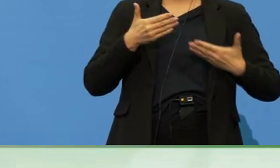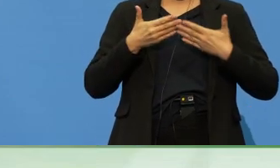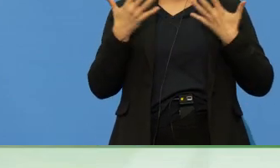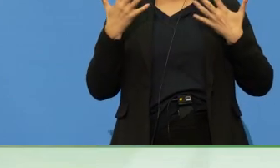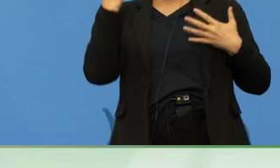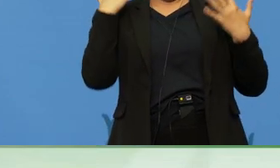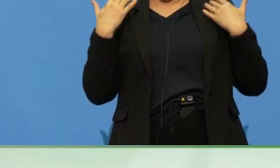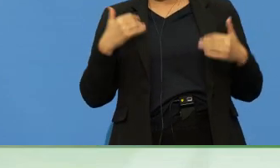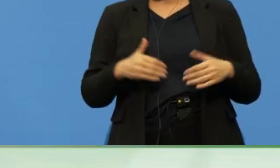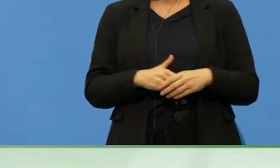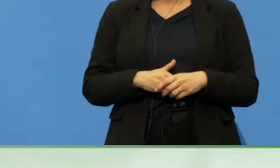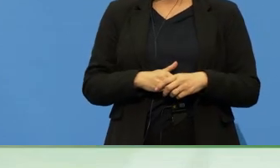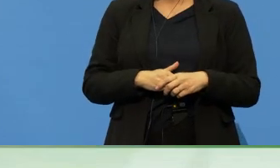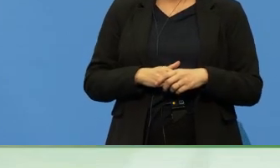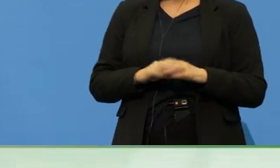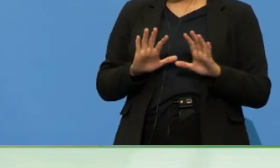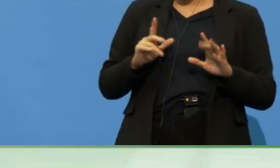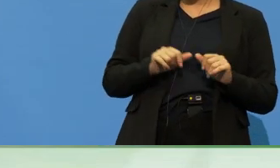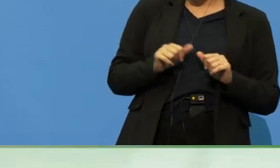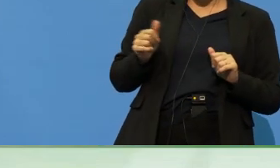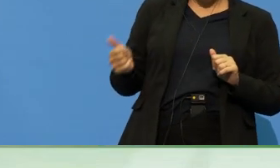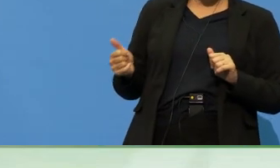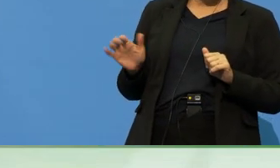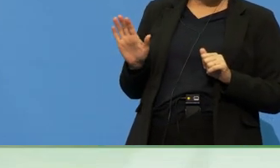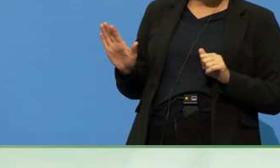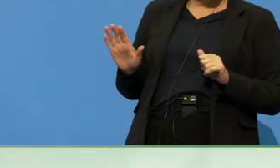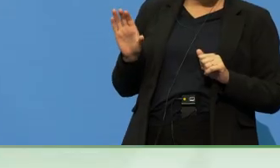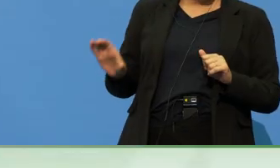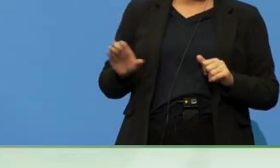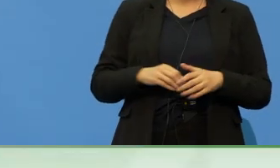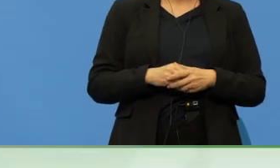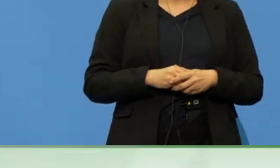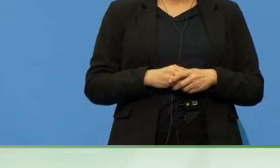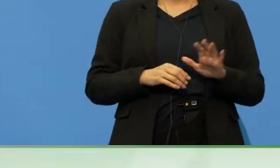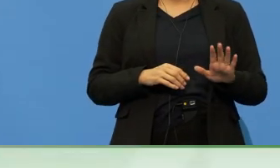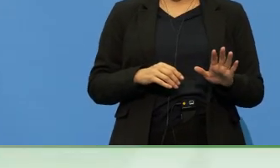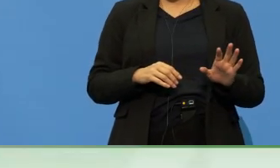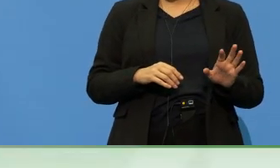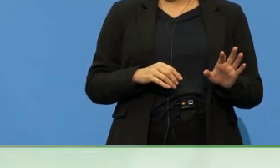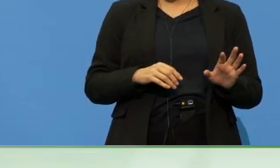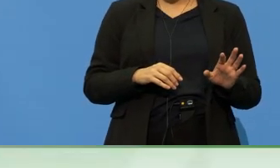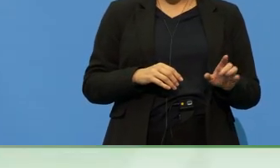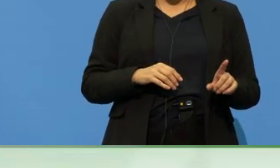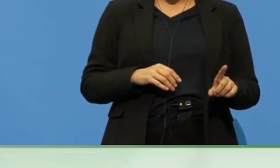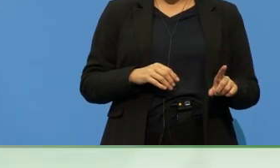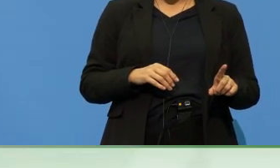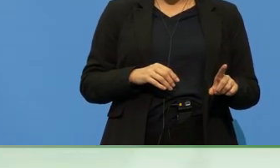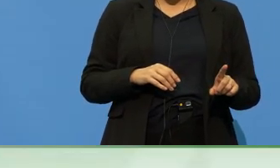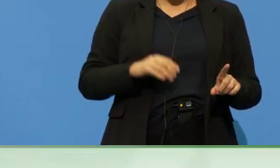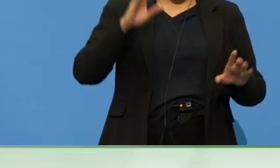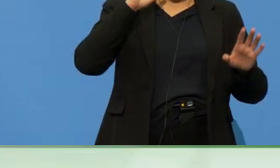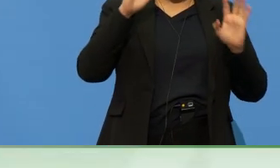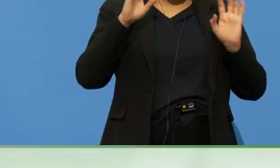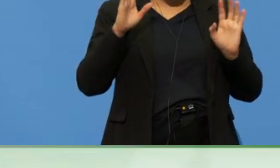have Jaroslav. Will you introduce yourself? Hi everyone. First I would like to say that I'm